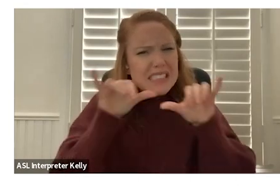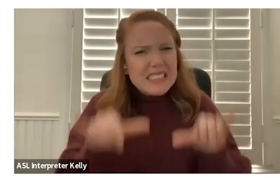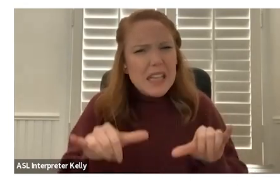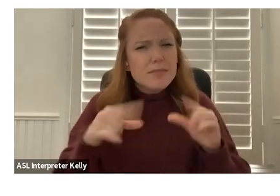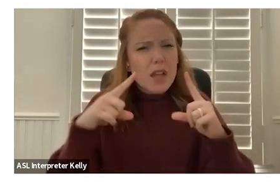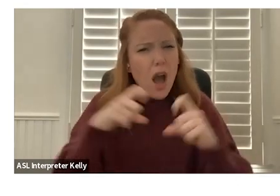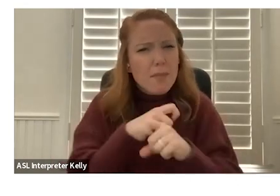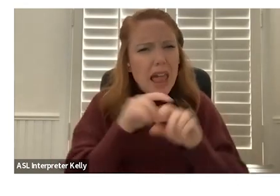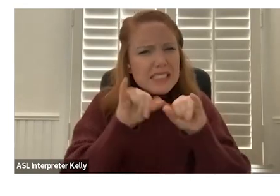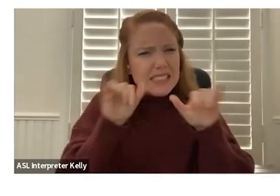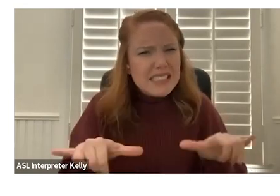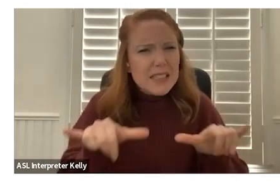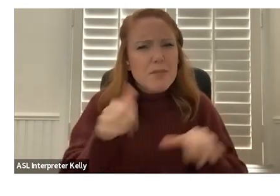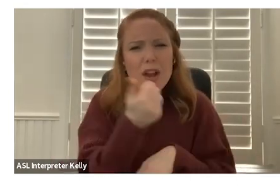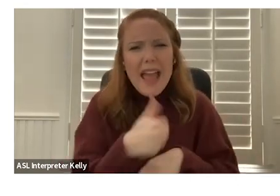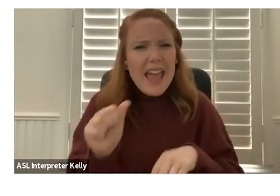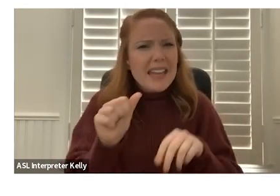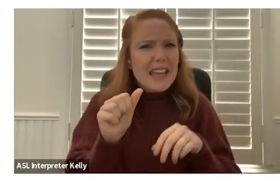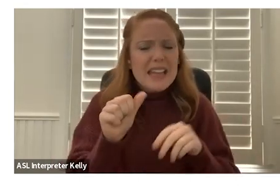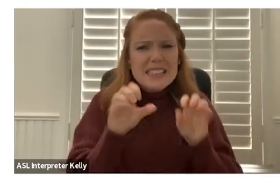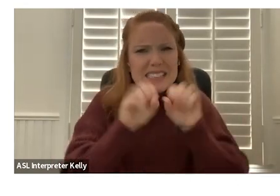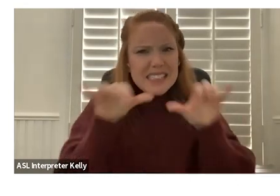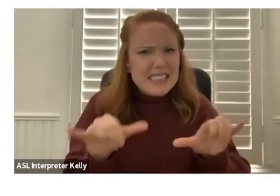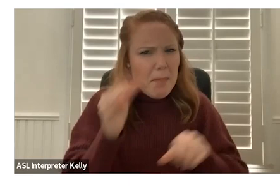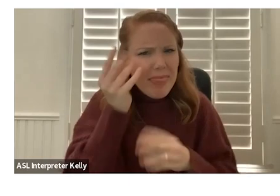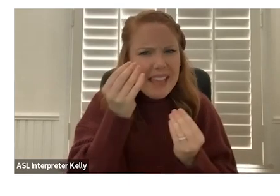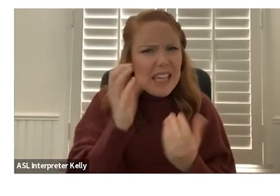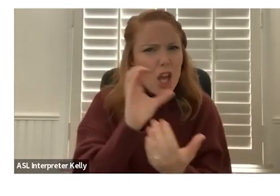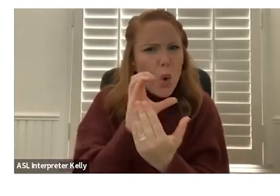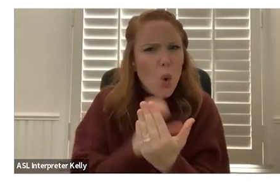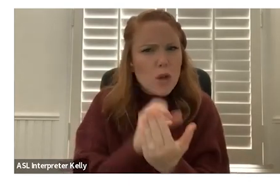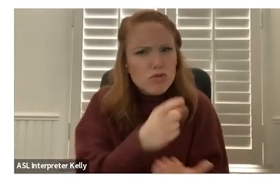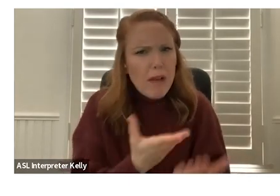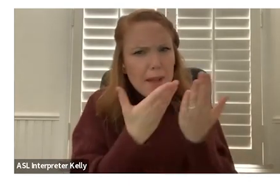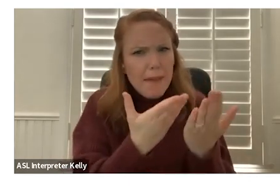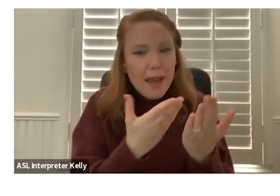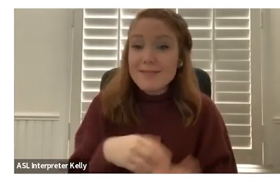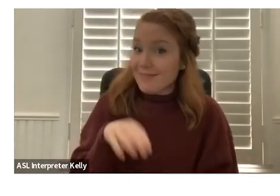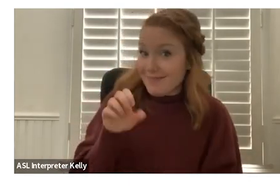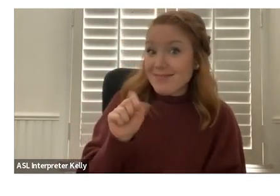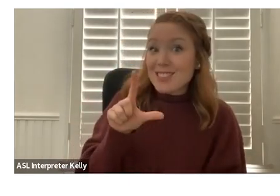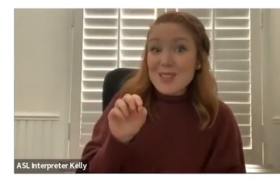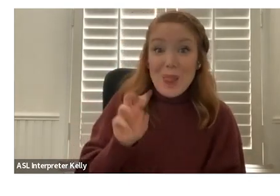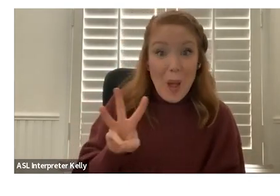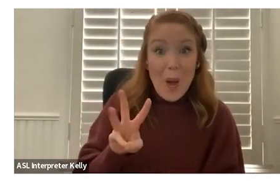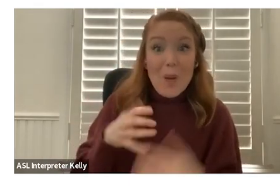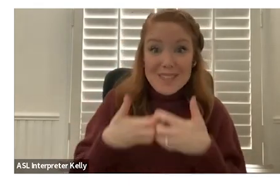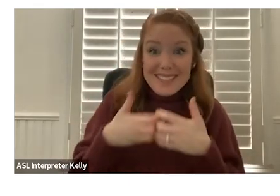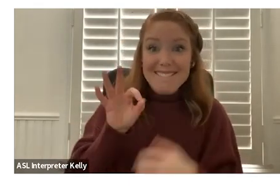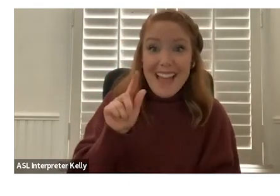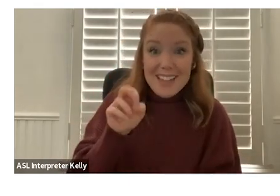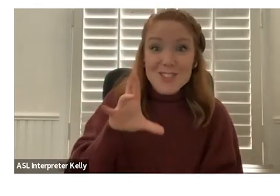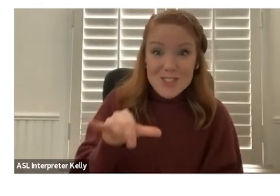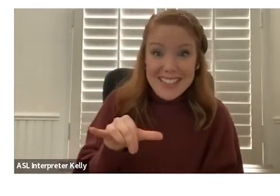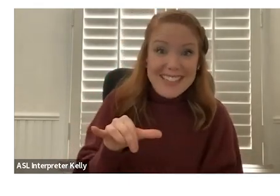I really think that demystifying sort of the deliberate kind of confusion around how